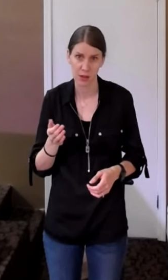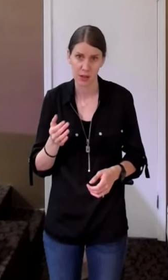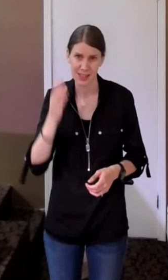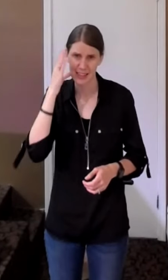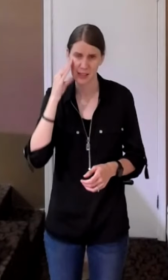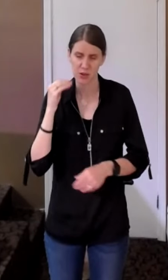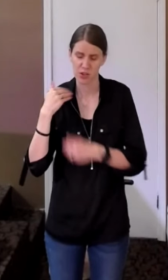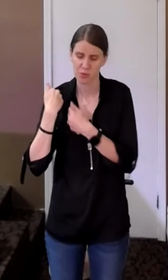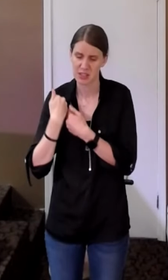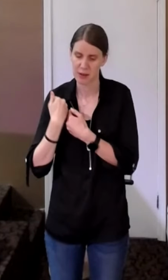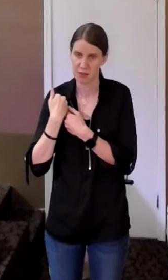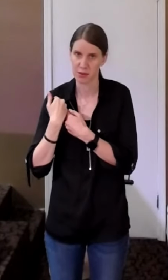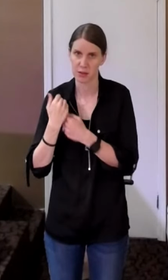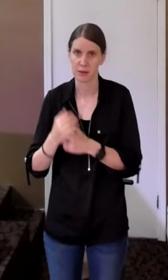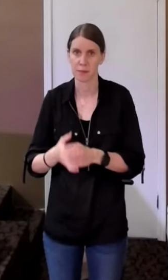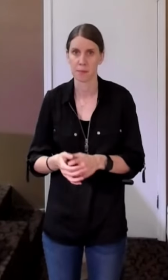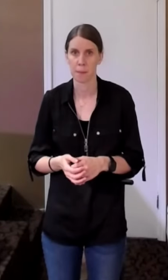is.